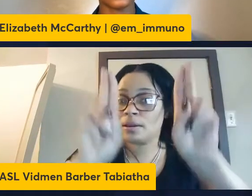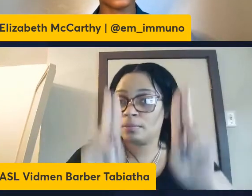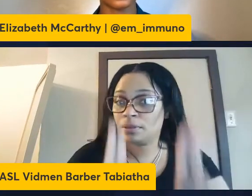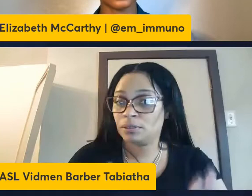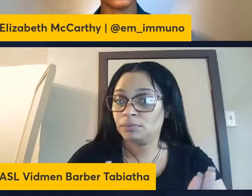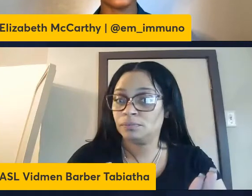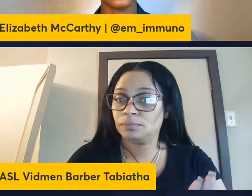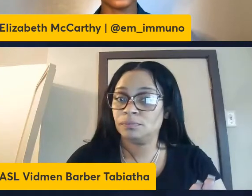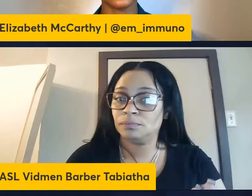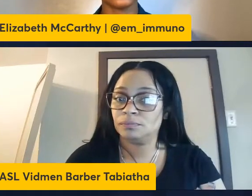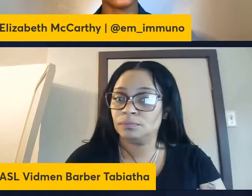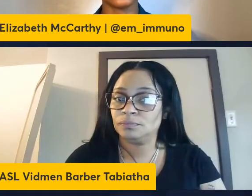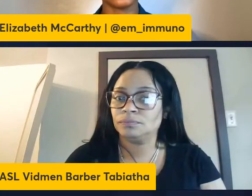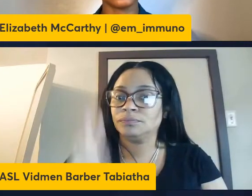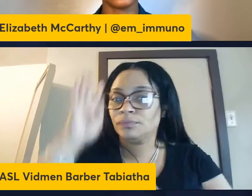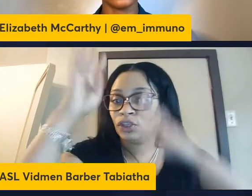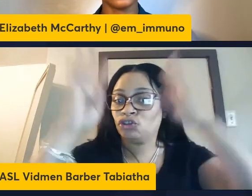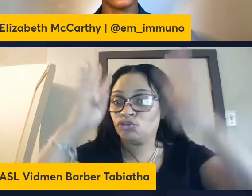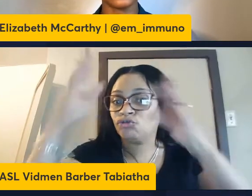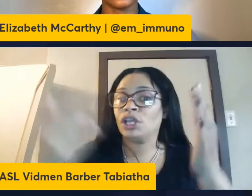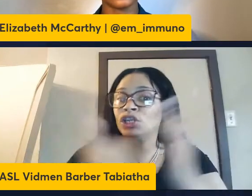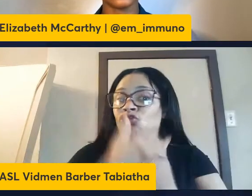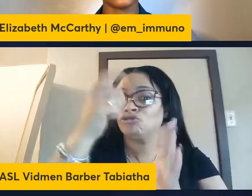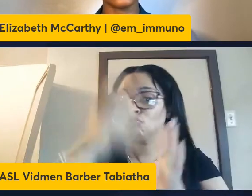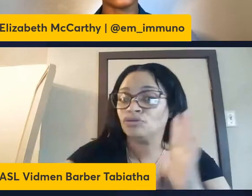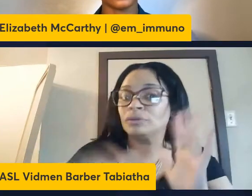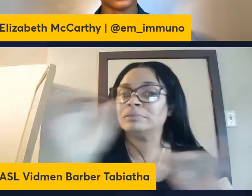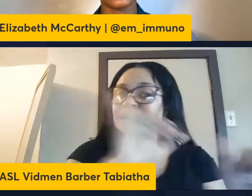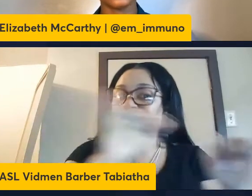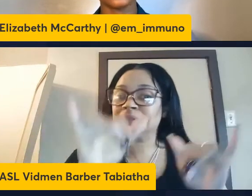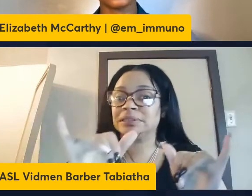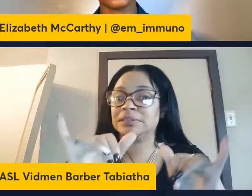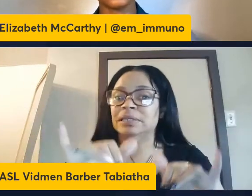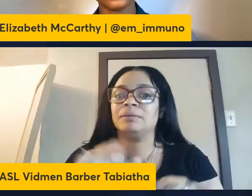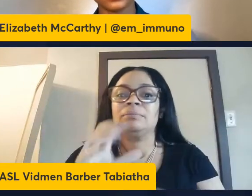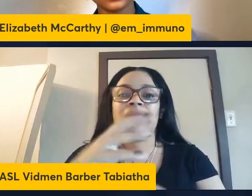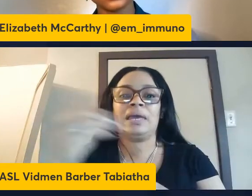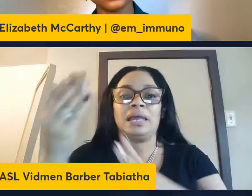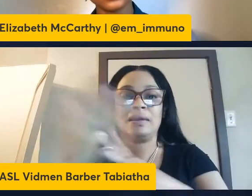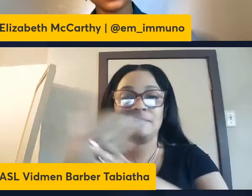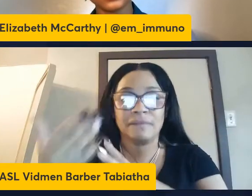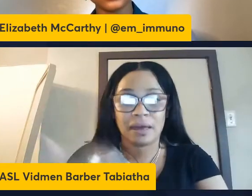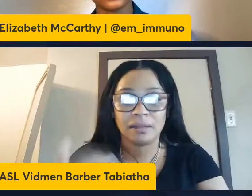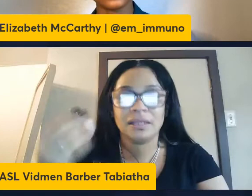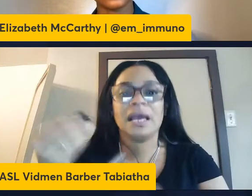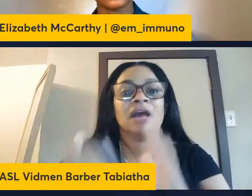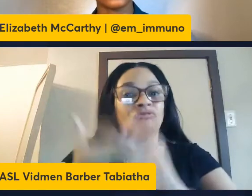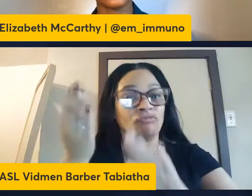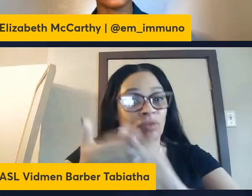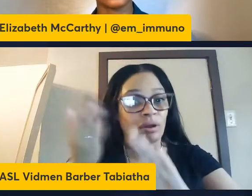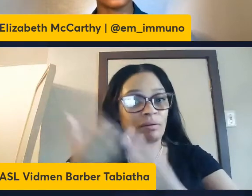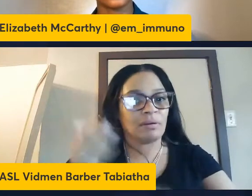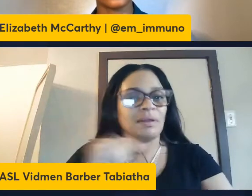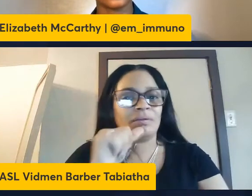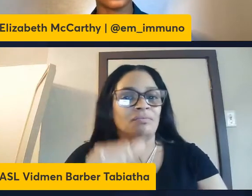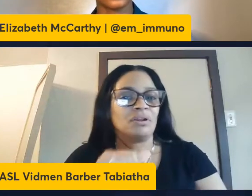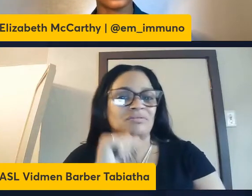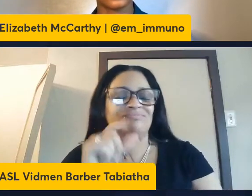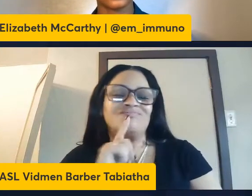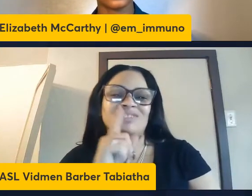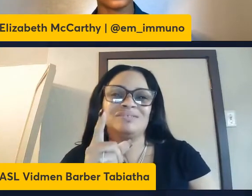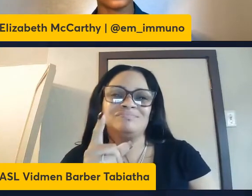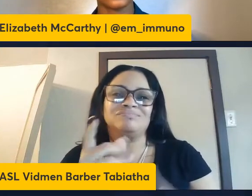and create new scripts and save the scripts as files and run the script. But it wasn't a very